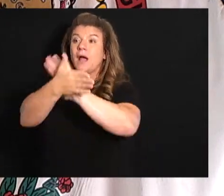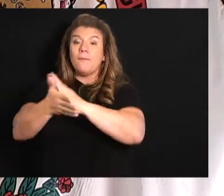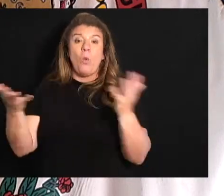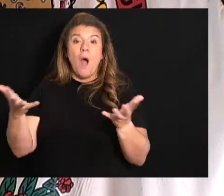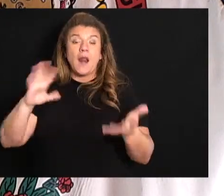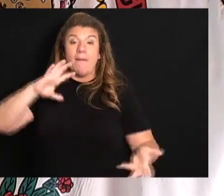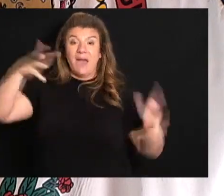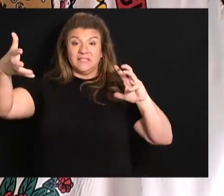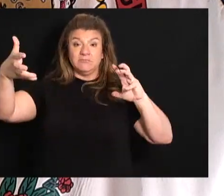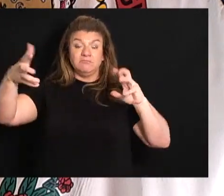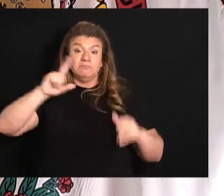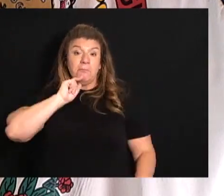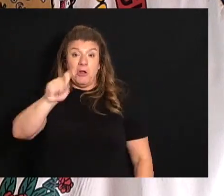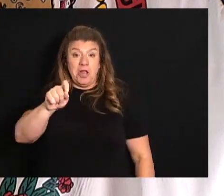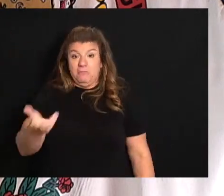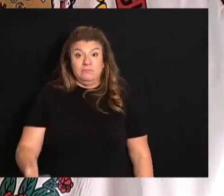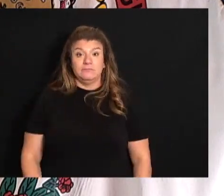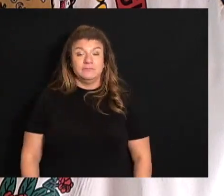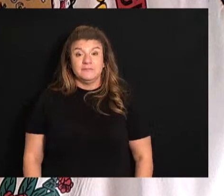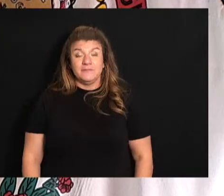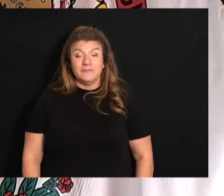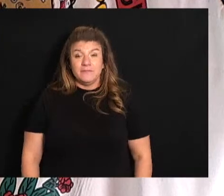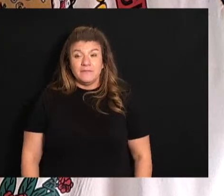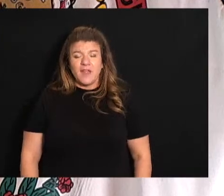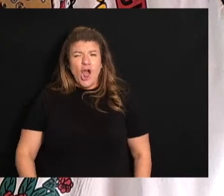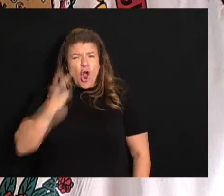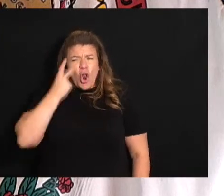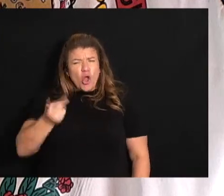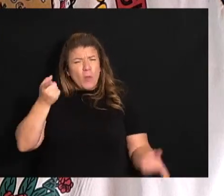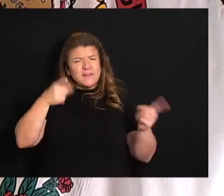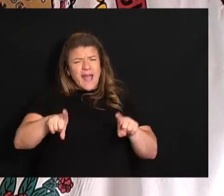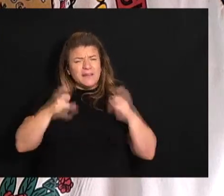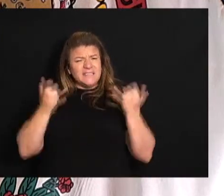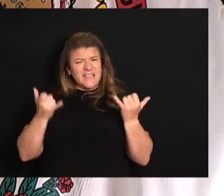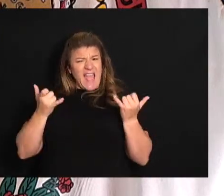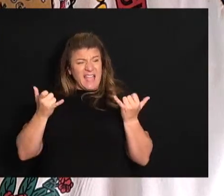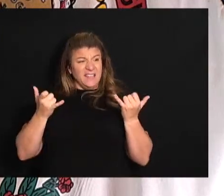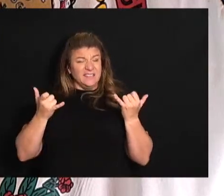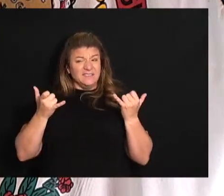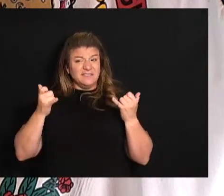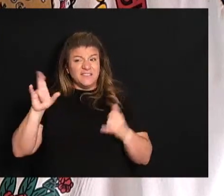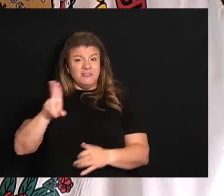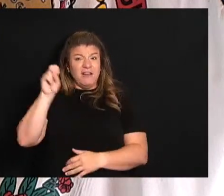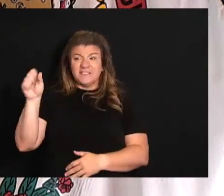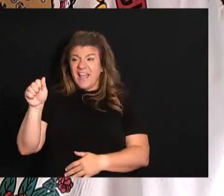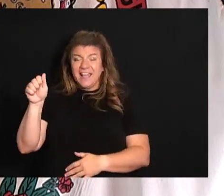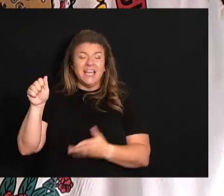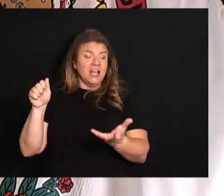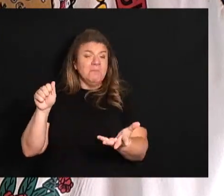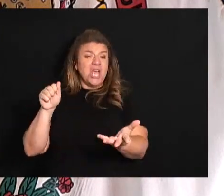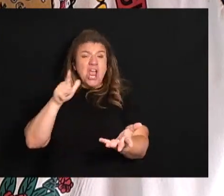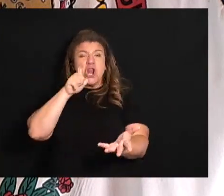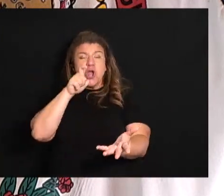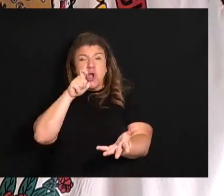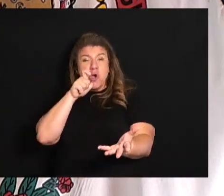to it. Look at just what we're doing today in this country, and who in their right mind